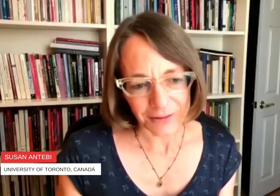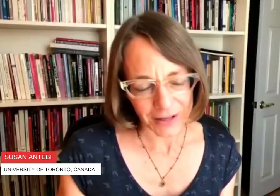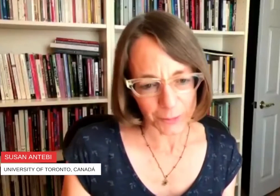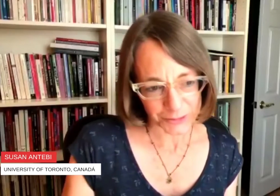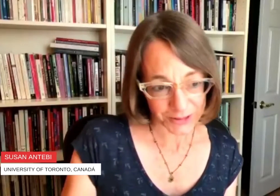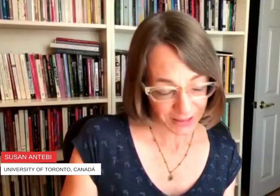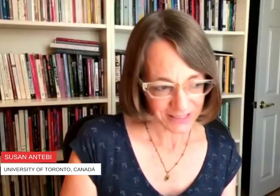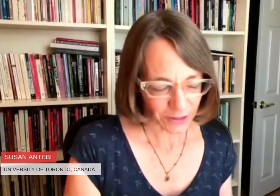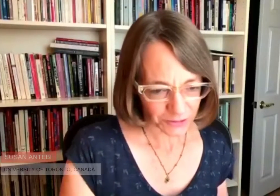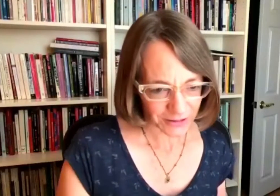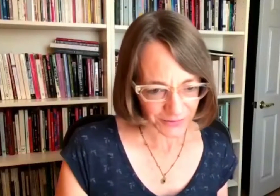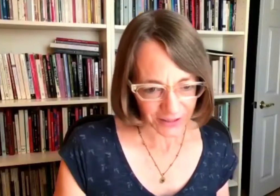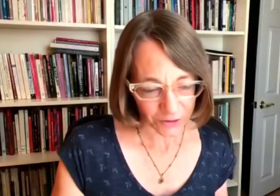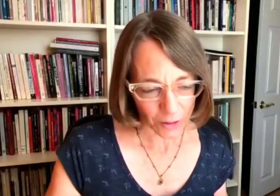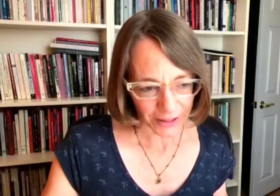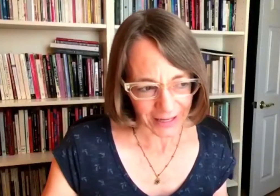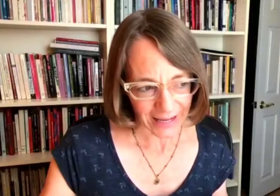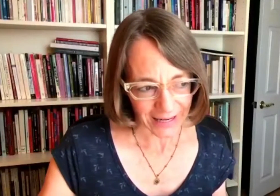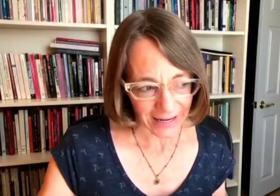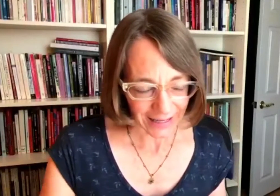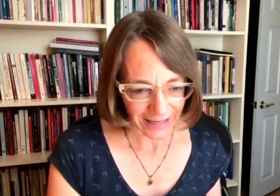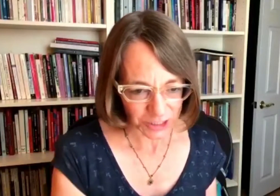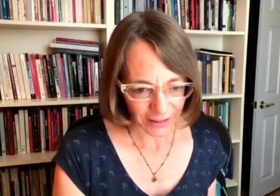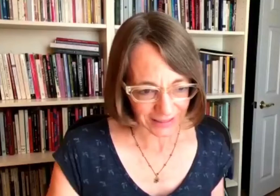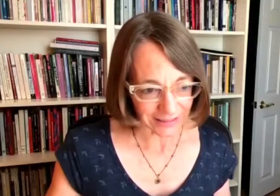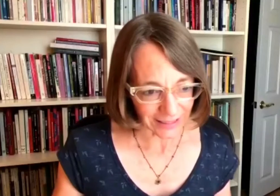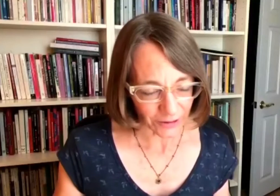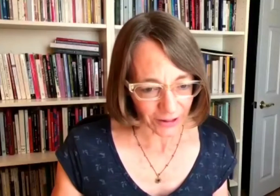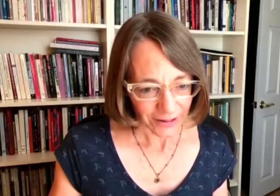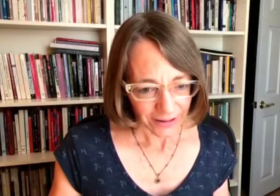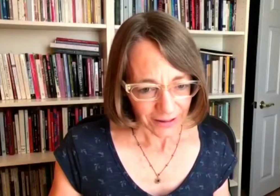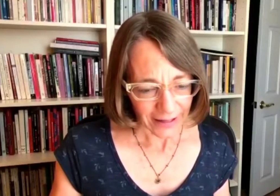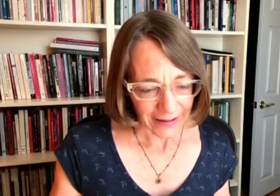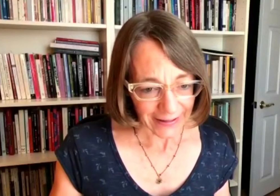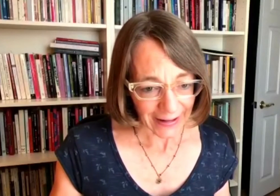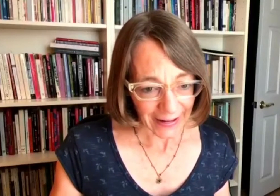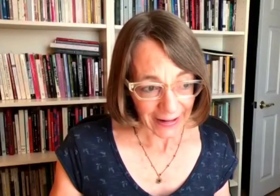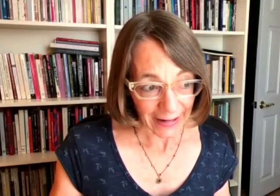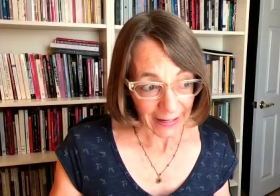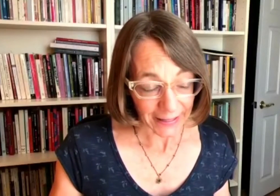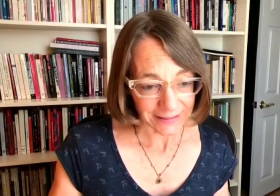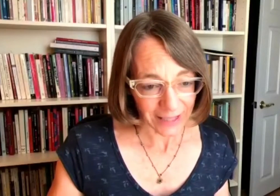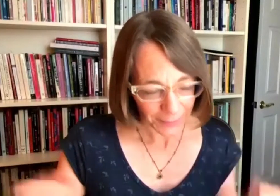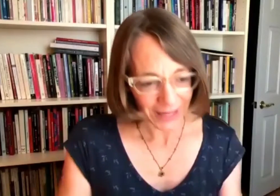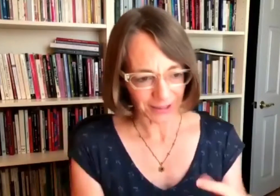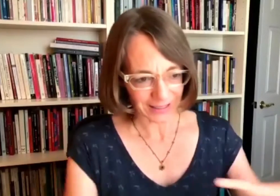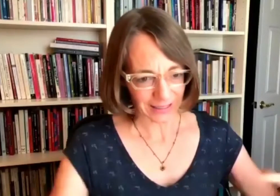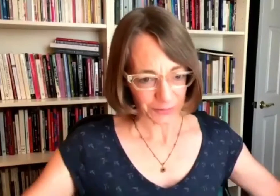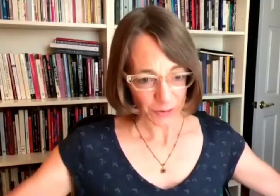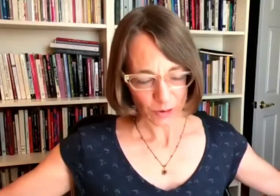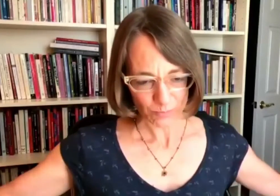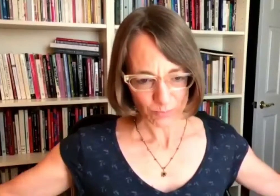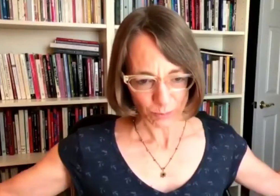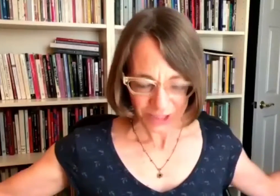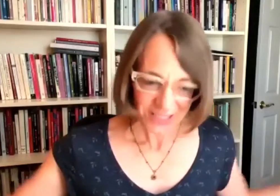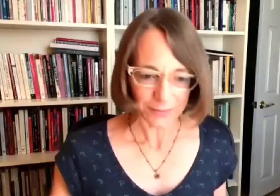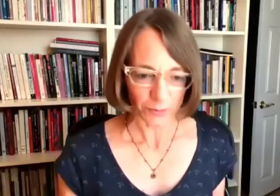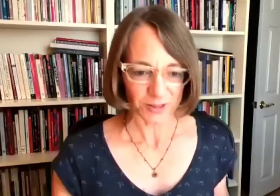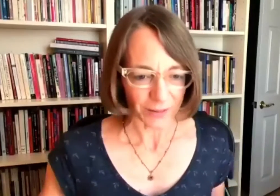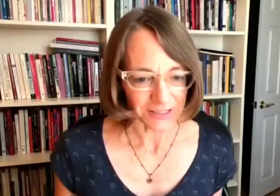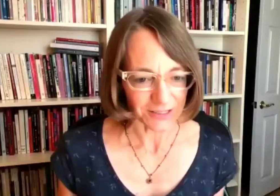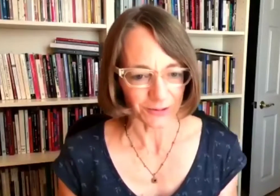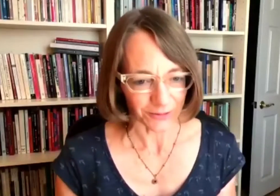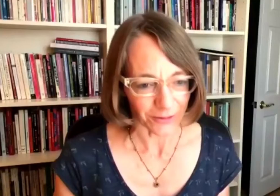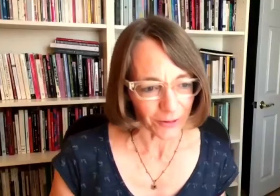the history books about what eugenics is, but we can see, just as in the case of Argentina, that this ends